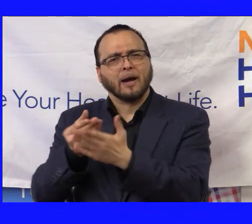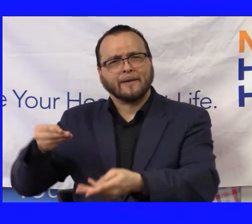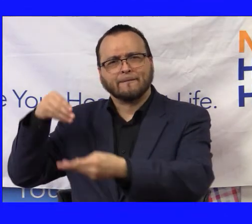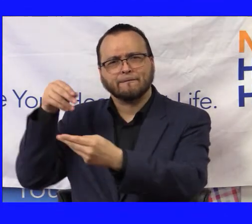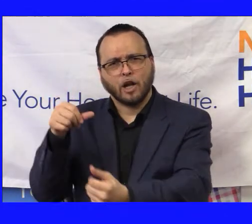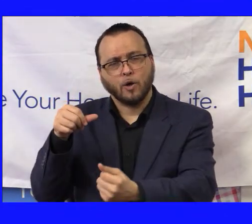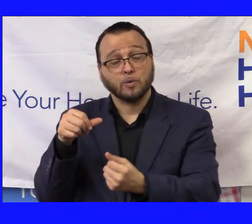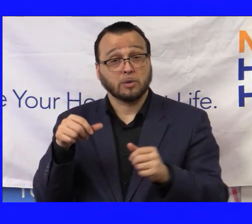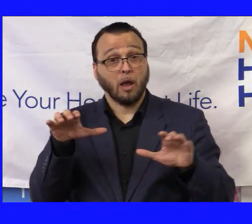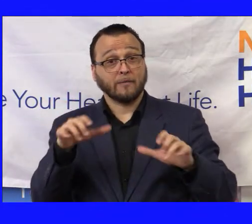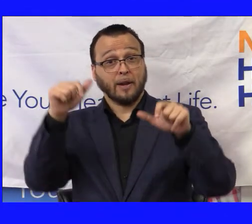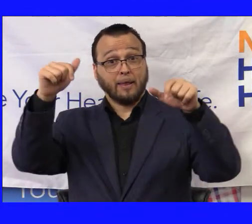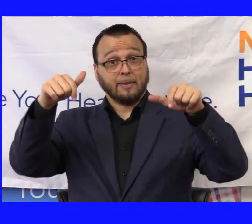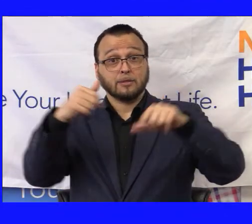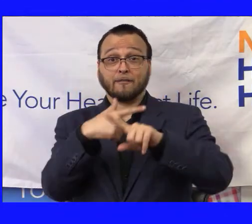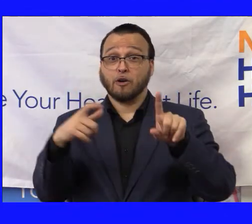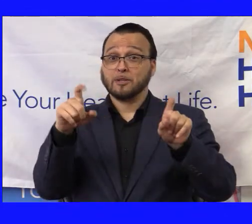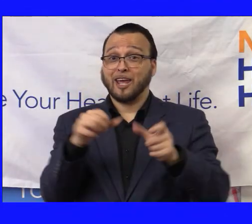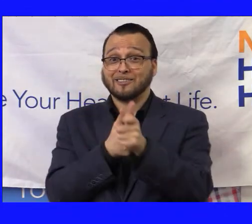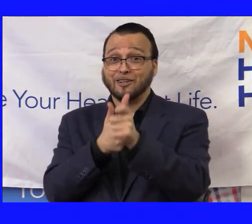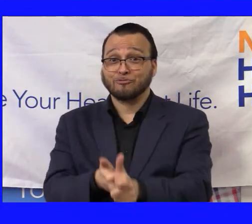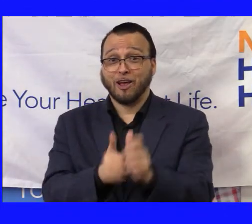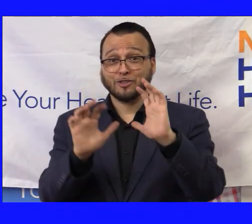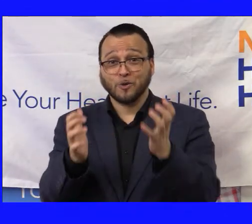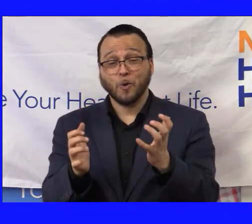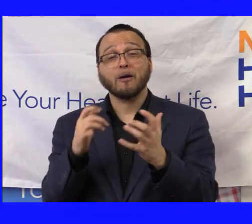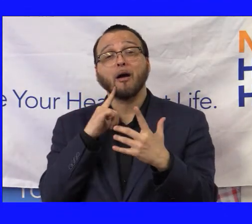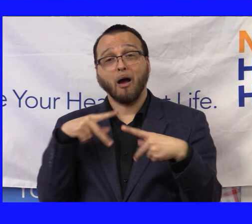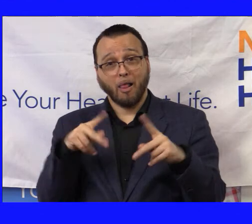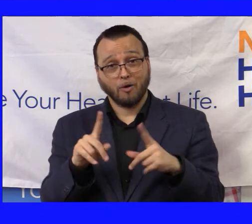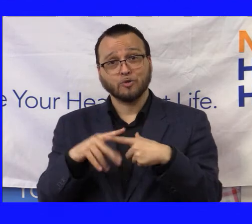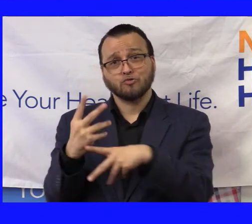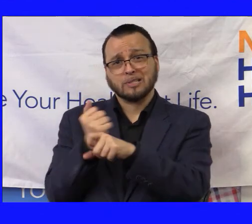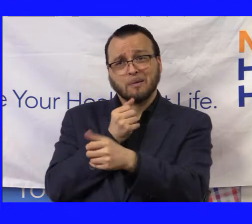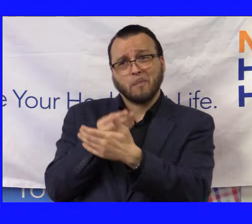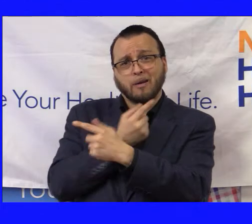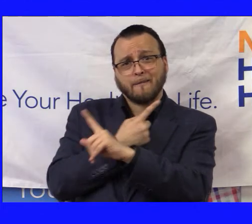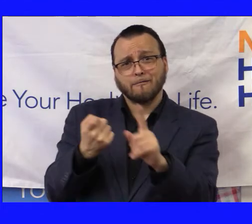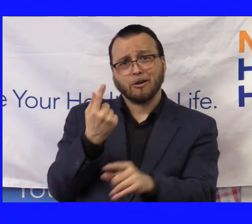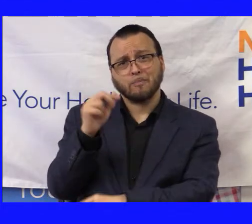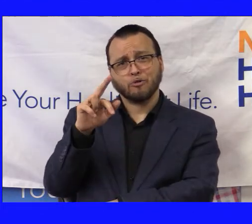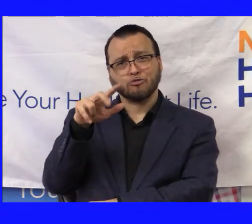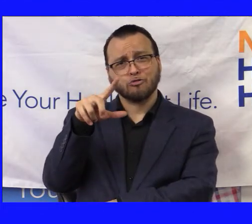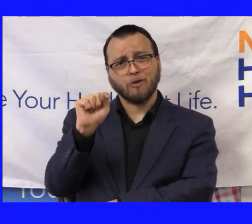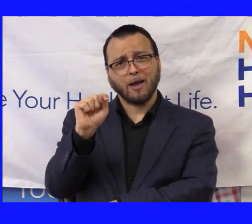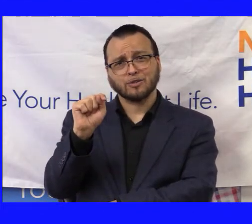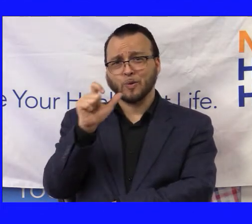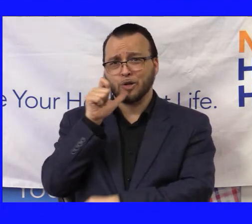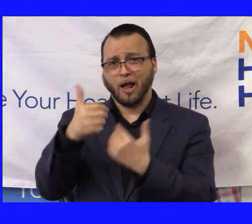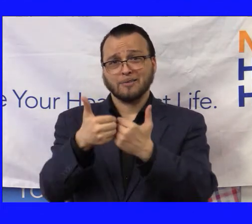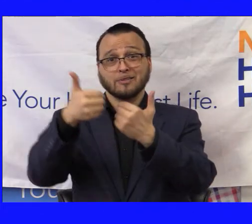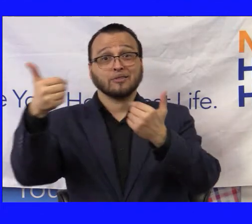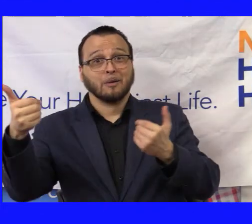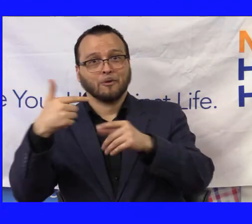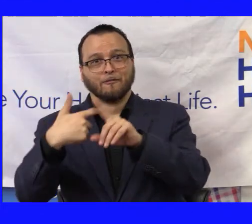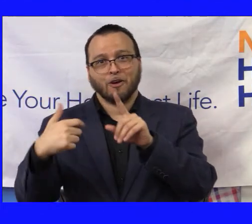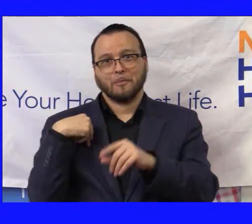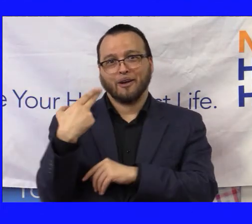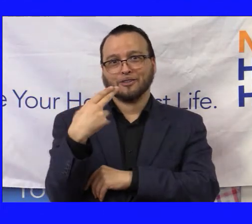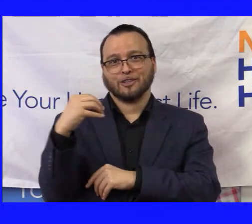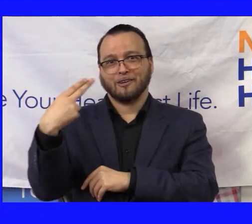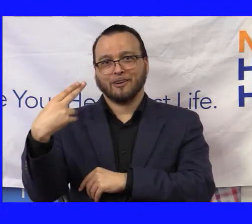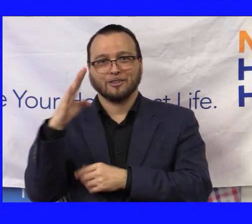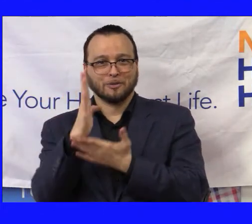are eligible and receive funding through grants. So these are not outlays from our H&H budget per se.